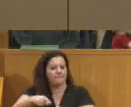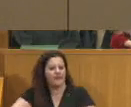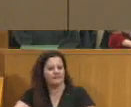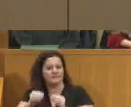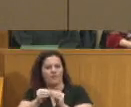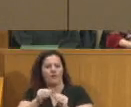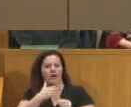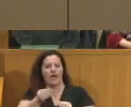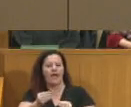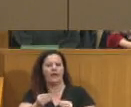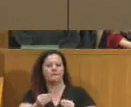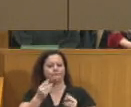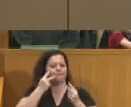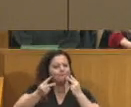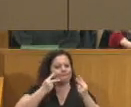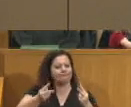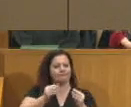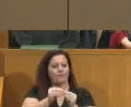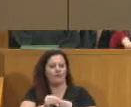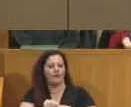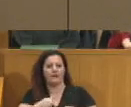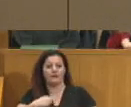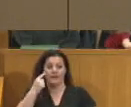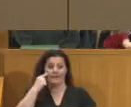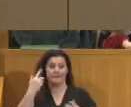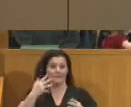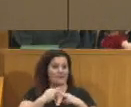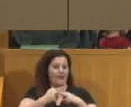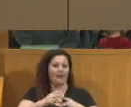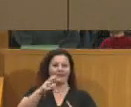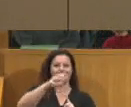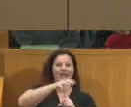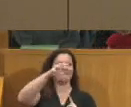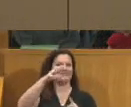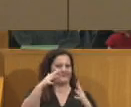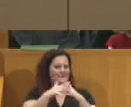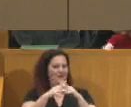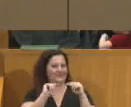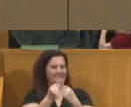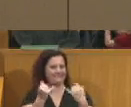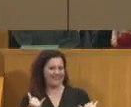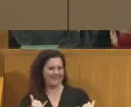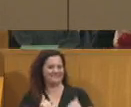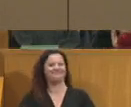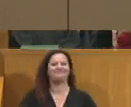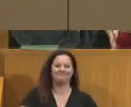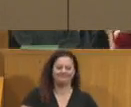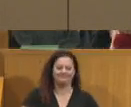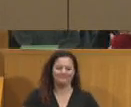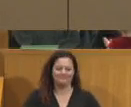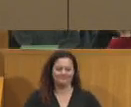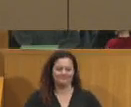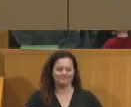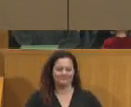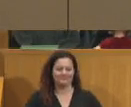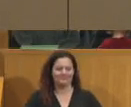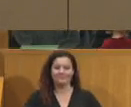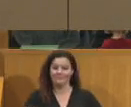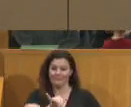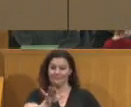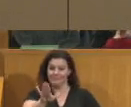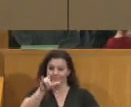city. He also has set a bond that's solid and strong with the city that that the university bears the name